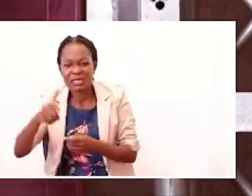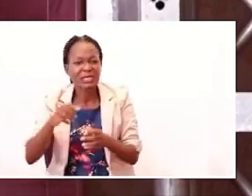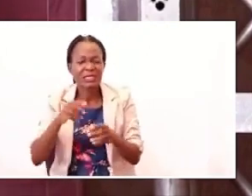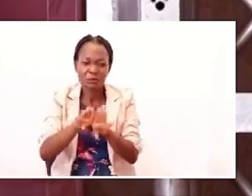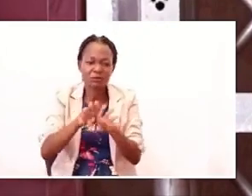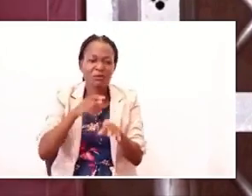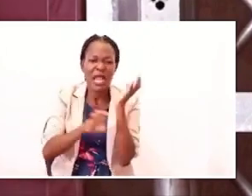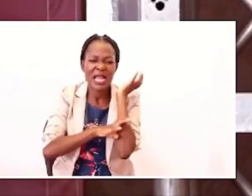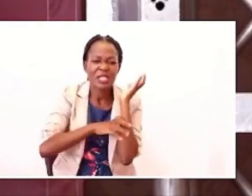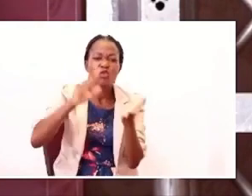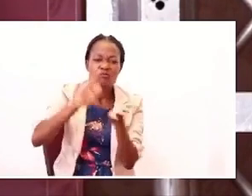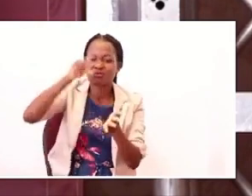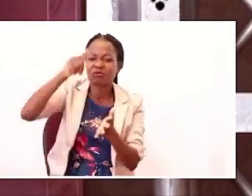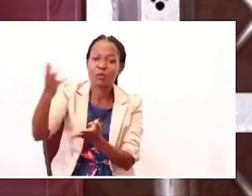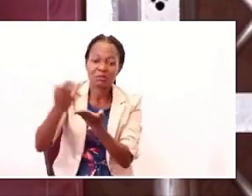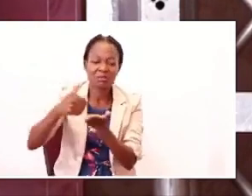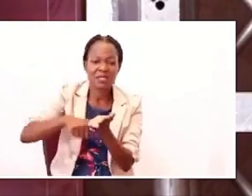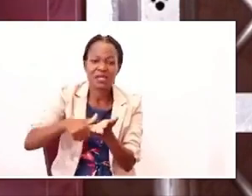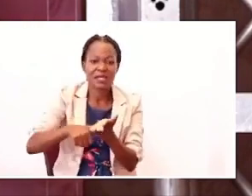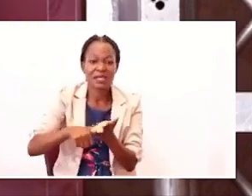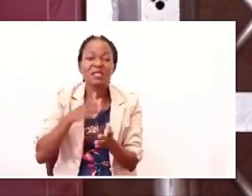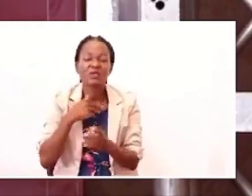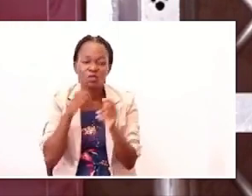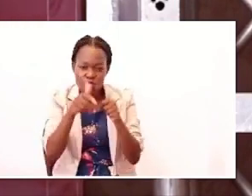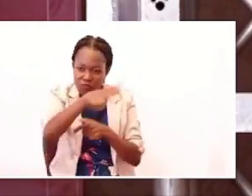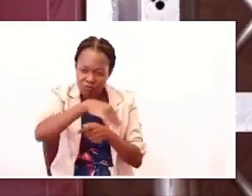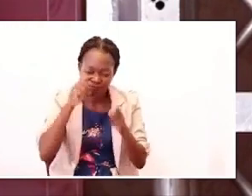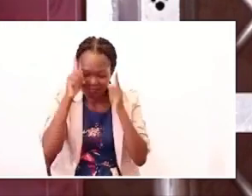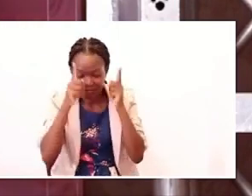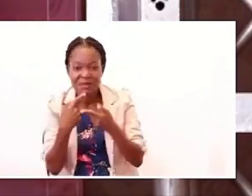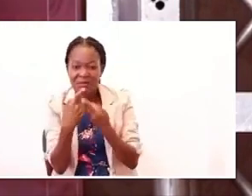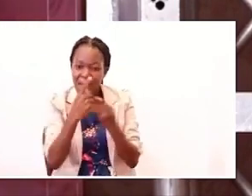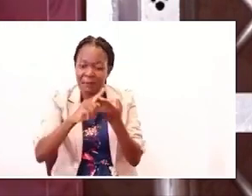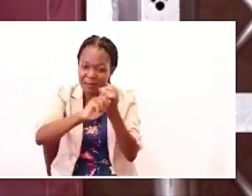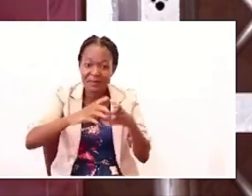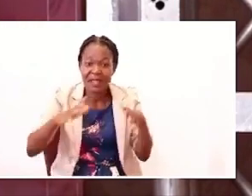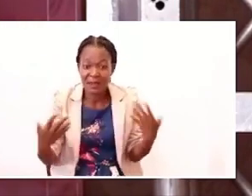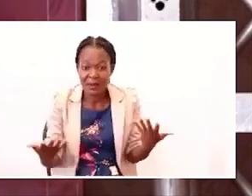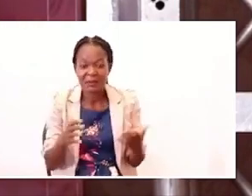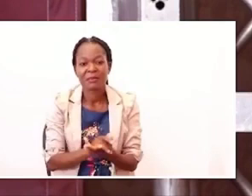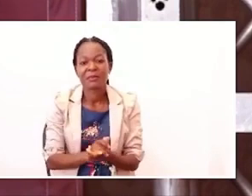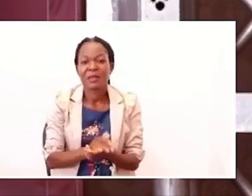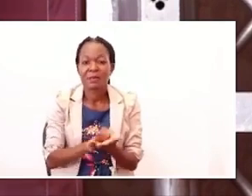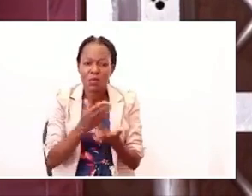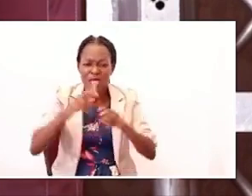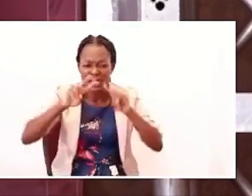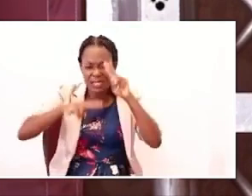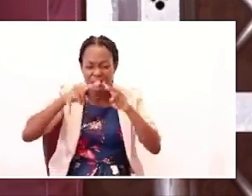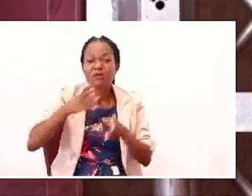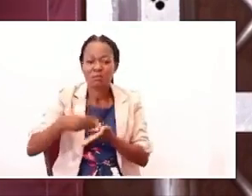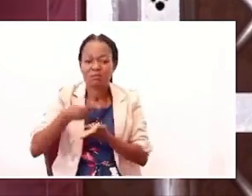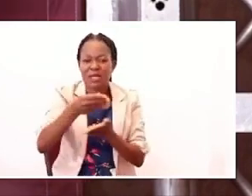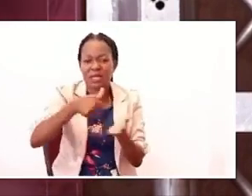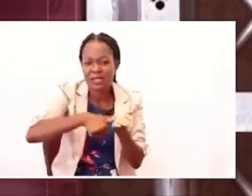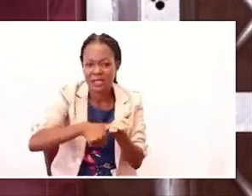us. So our space for contracting debt is therefore assessed in terms of what is referred to as the